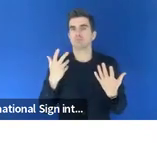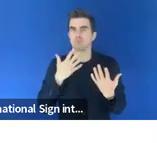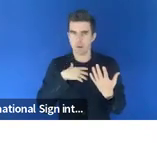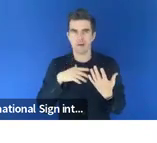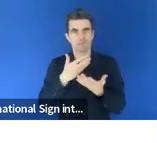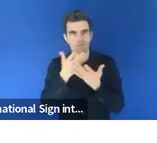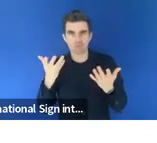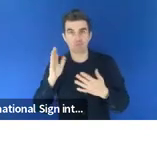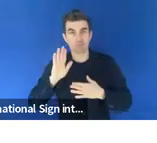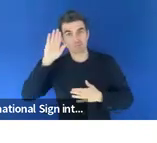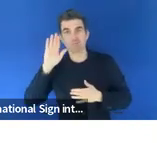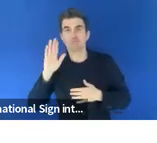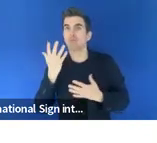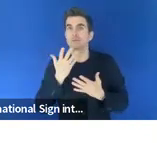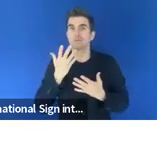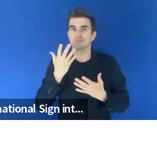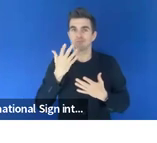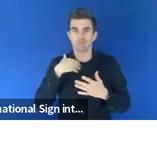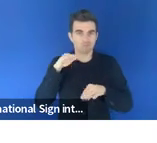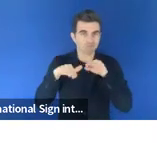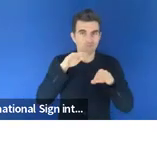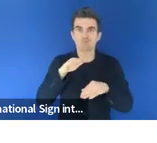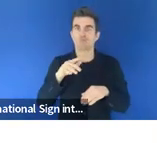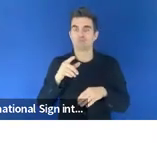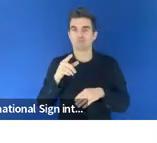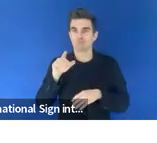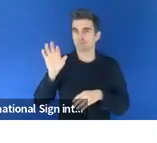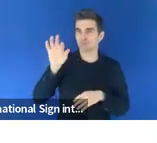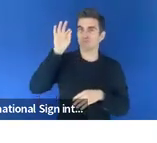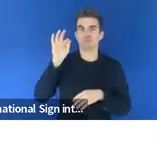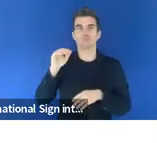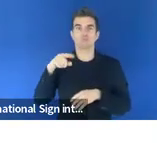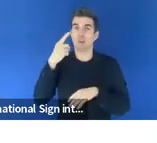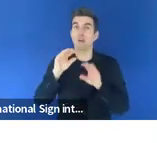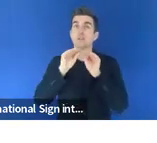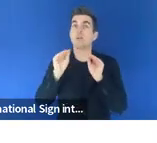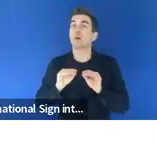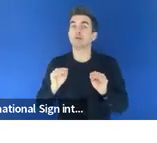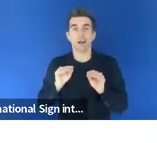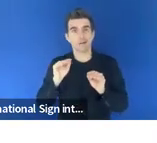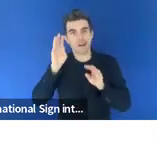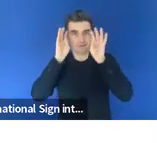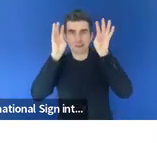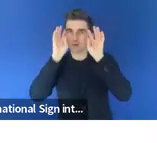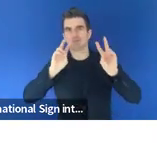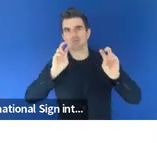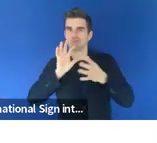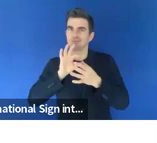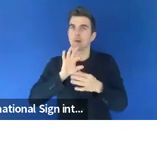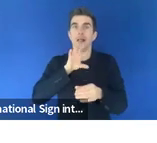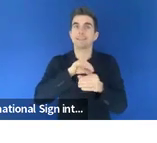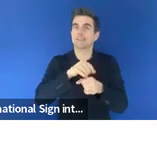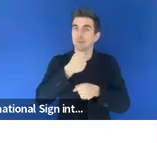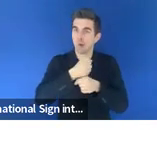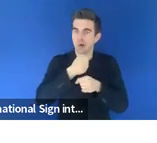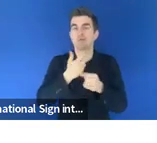ICT. The QR code is right there in the middle of the screen, so you should be able to shoot that with your phone and nominate